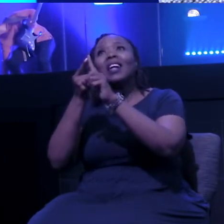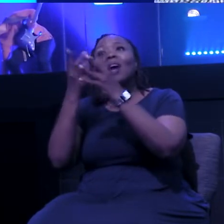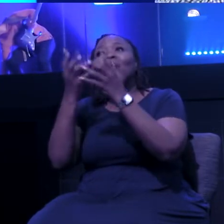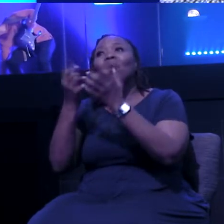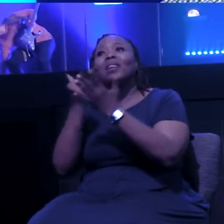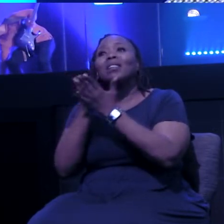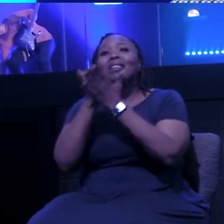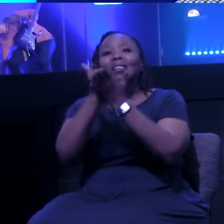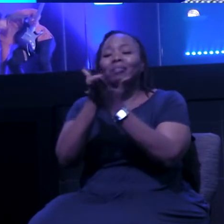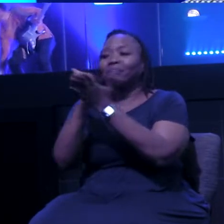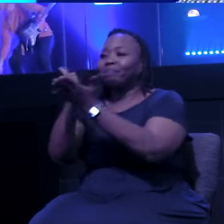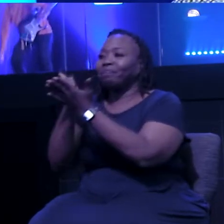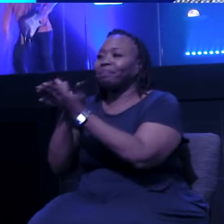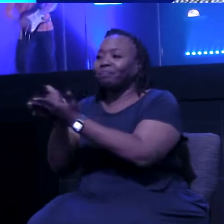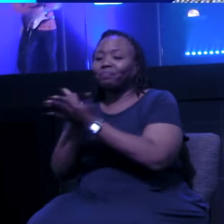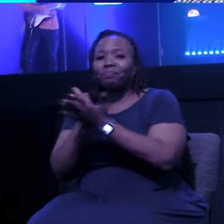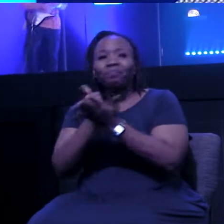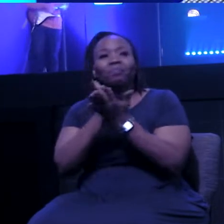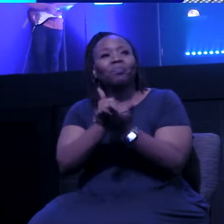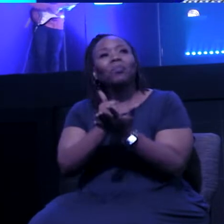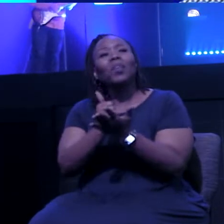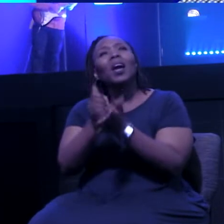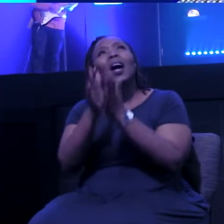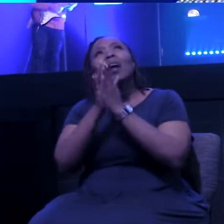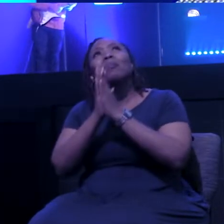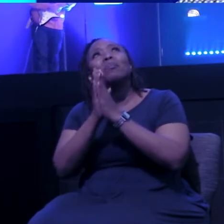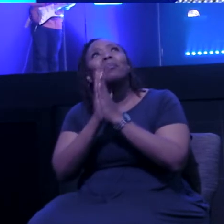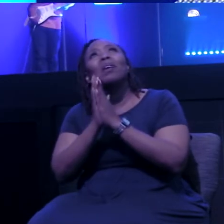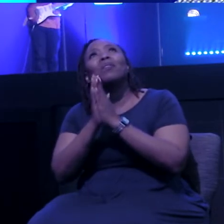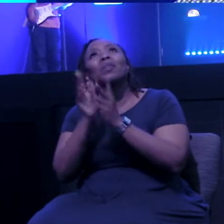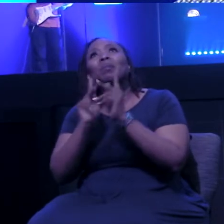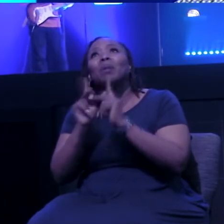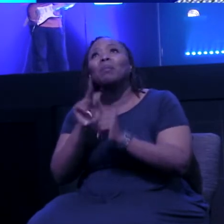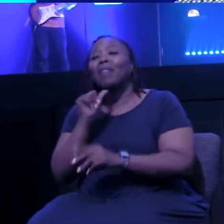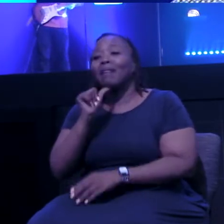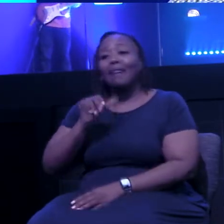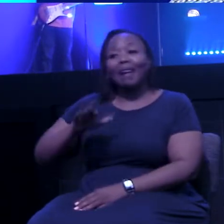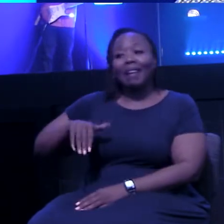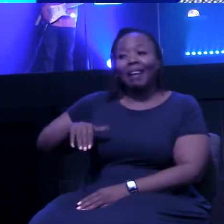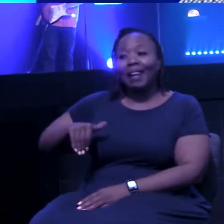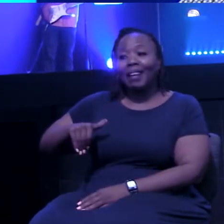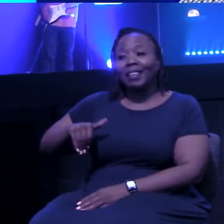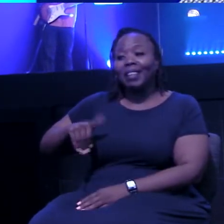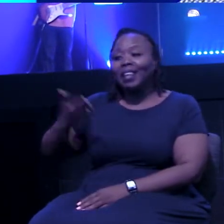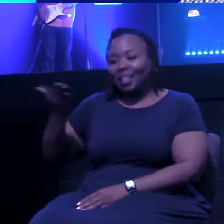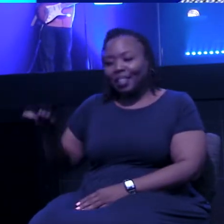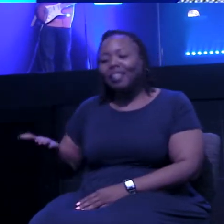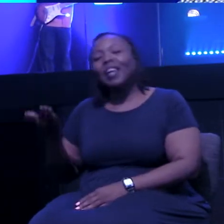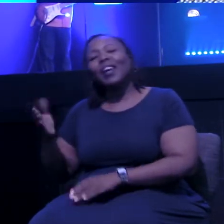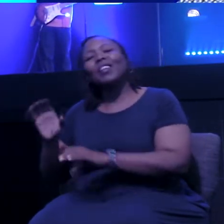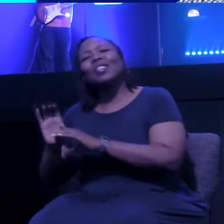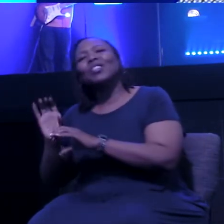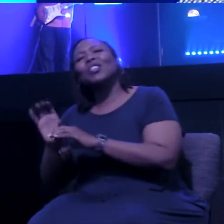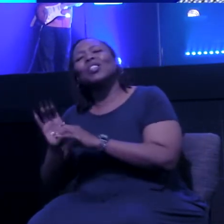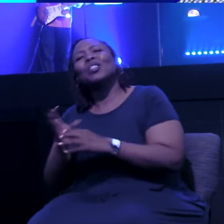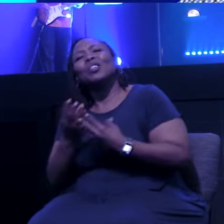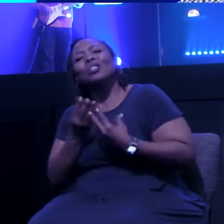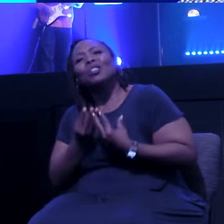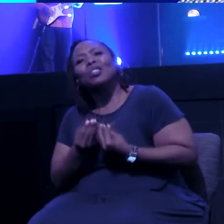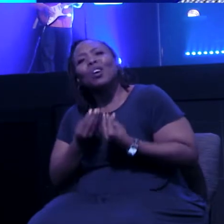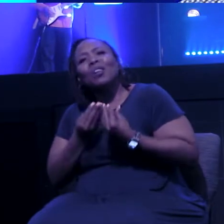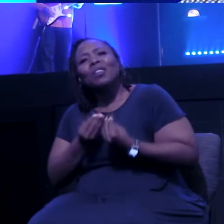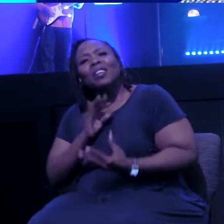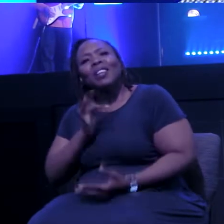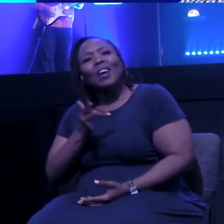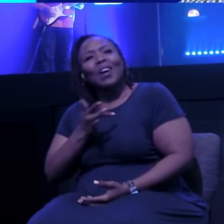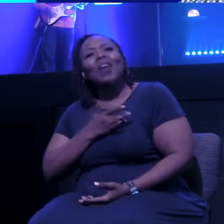Father, I pray for the people who are not yet at Pompano Beach, the people that you're softening their hearts right now, that